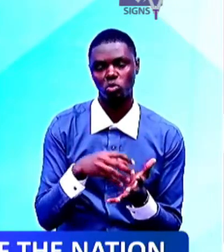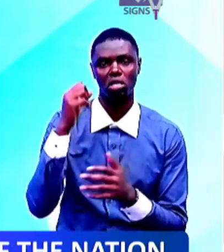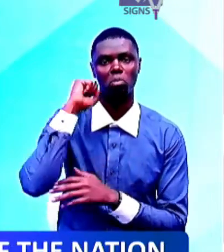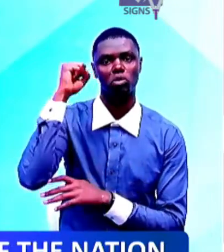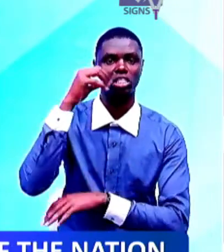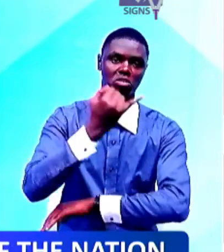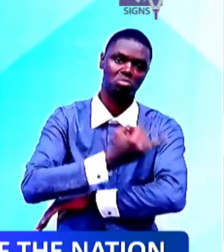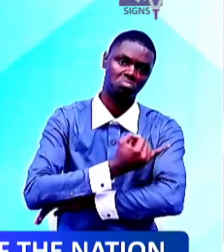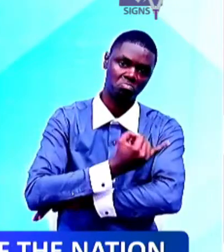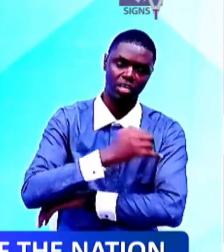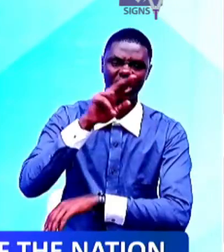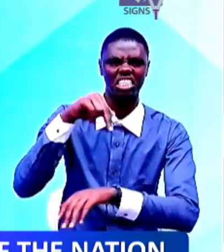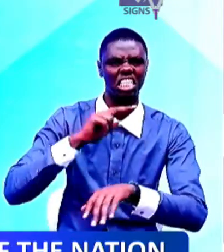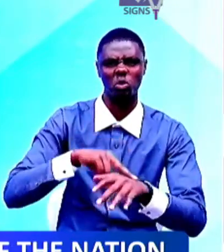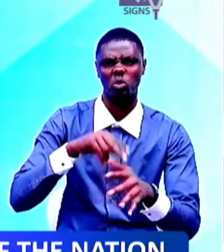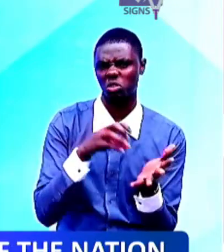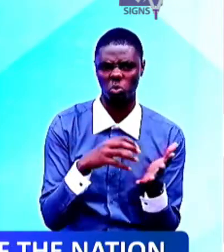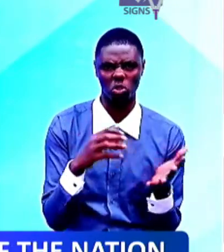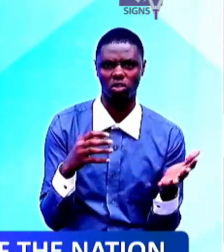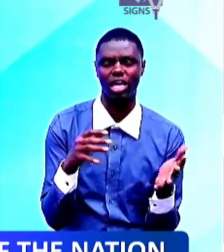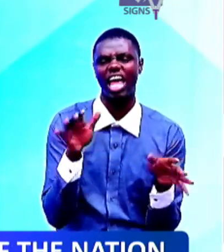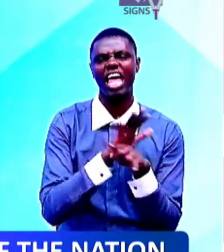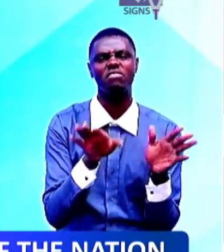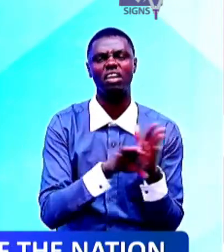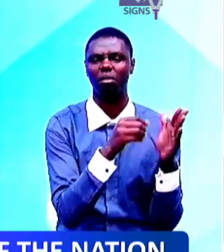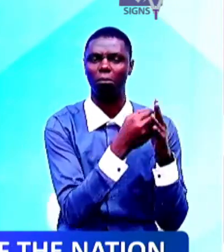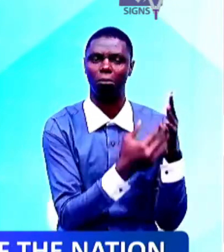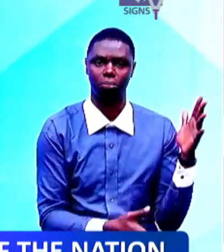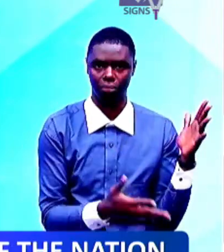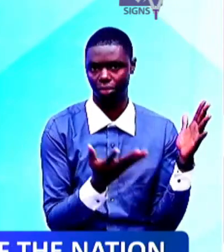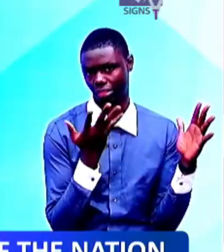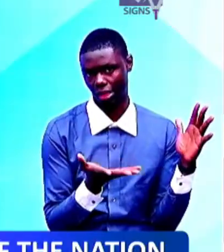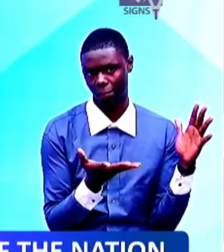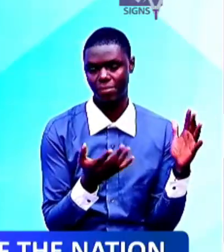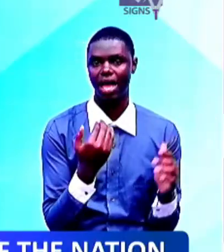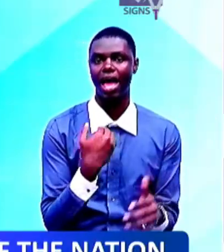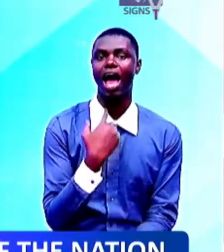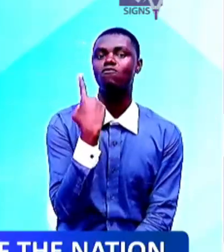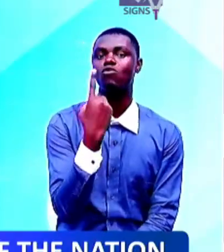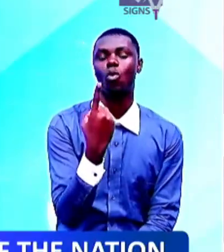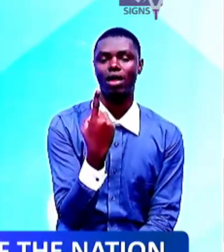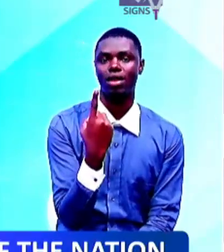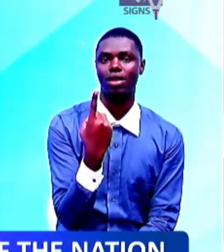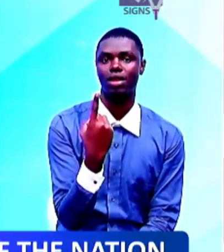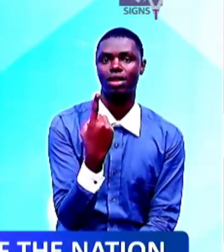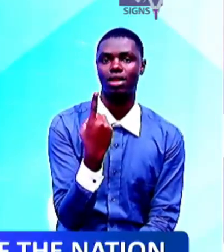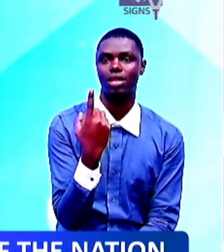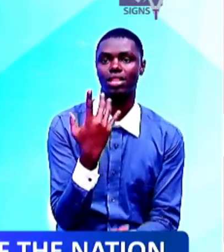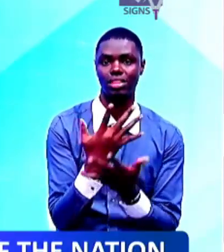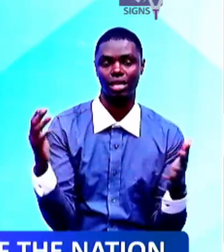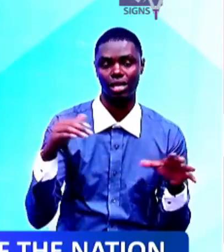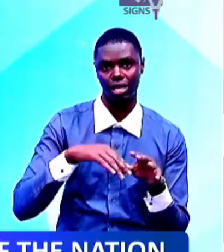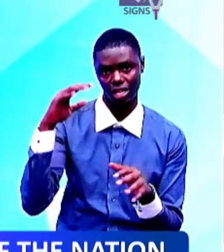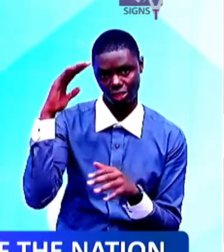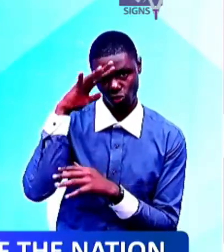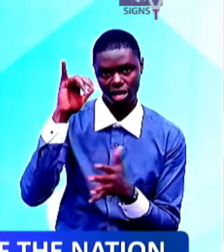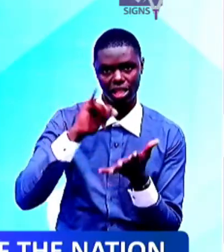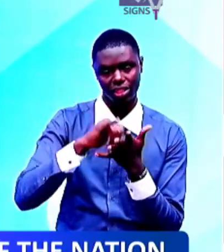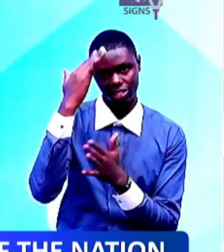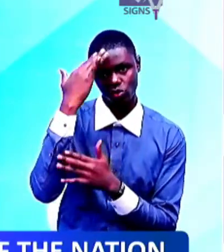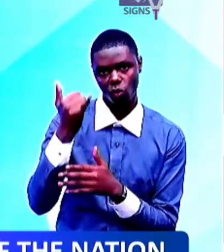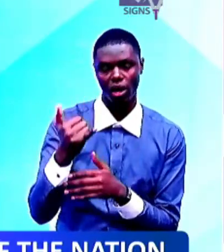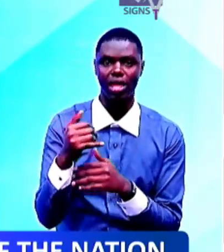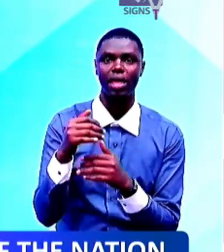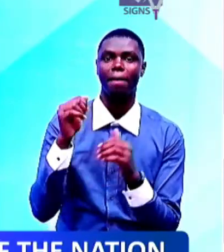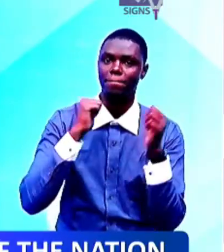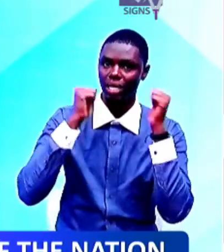nation state, all those different places. Yeah, there is one called realism theory. That is when military actually it's use